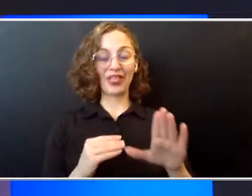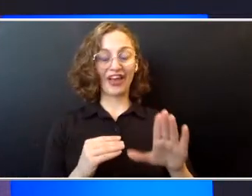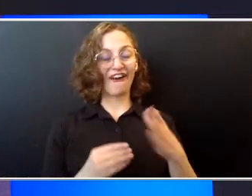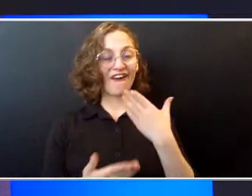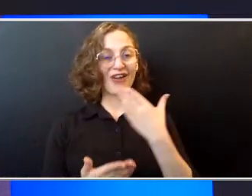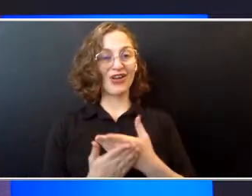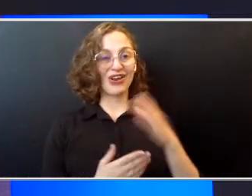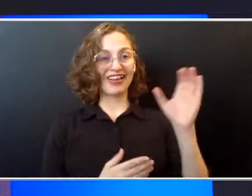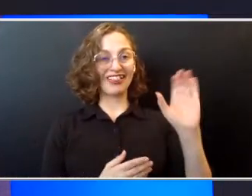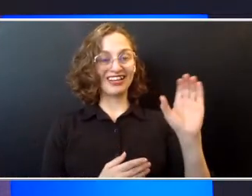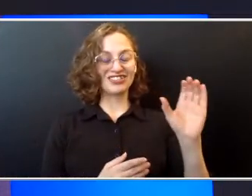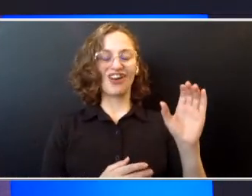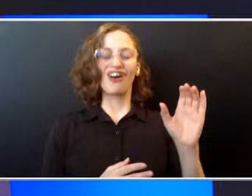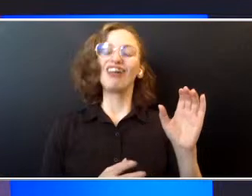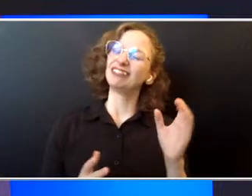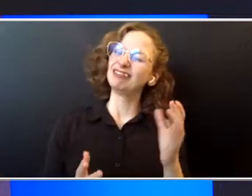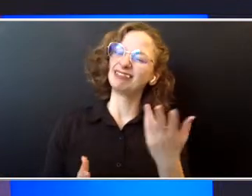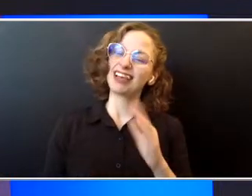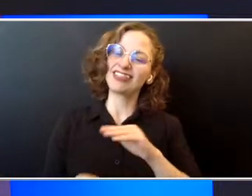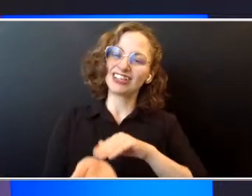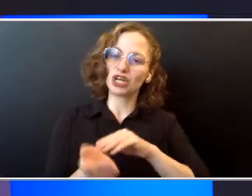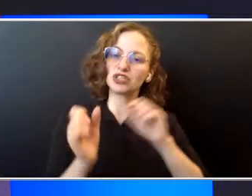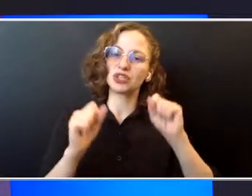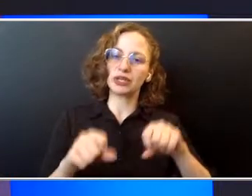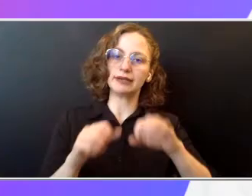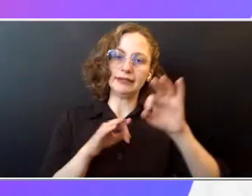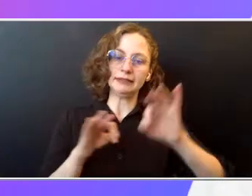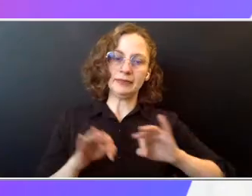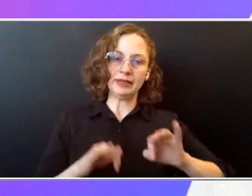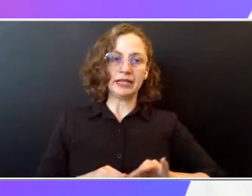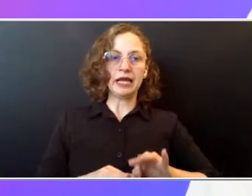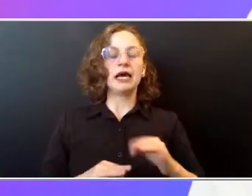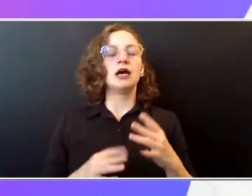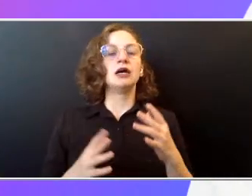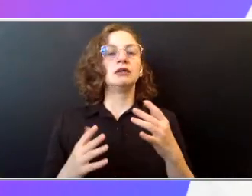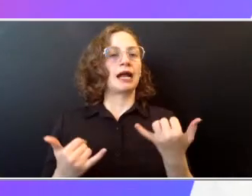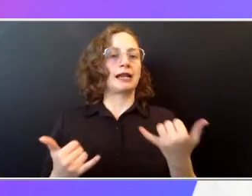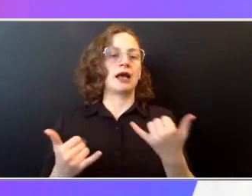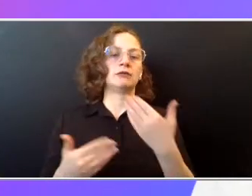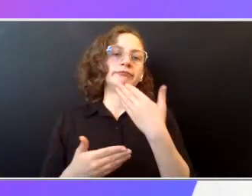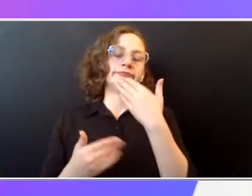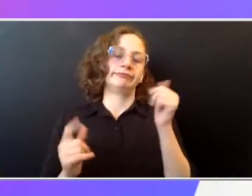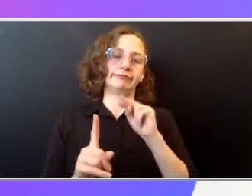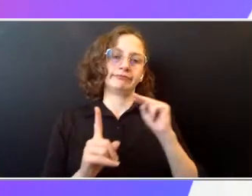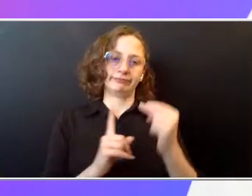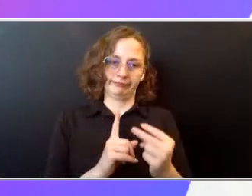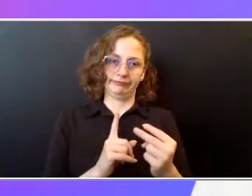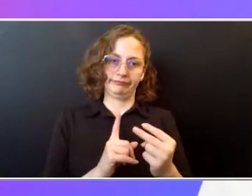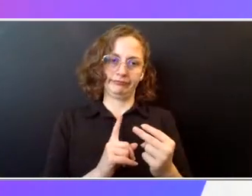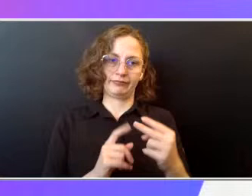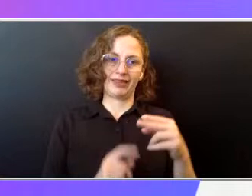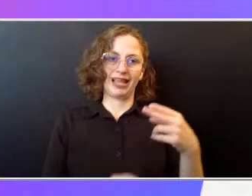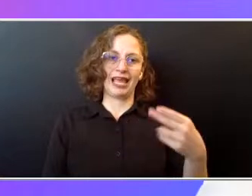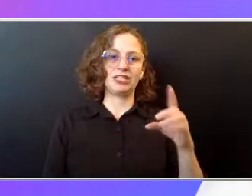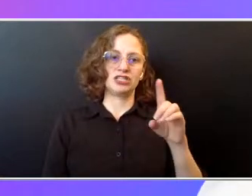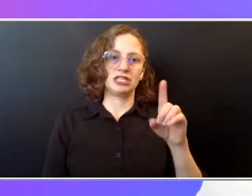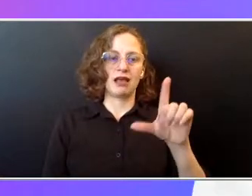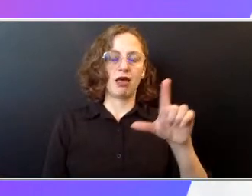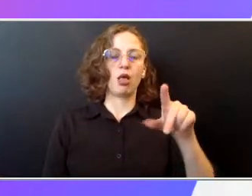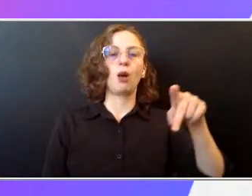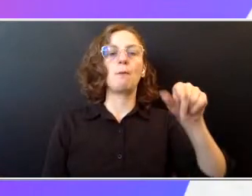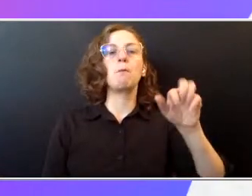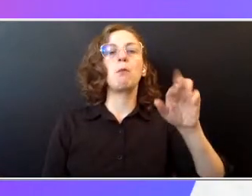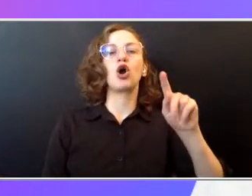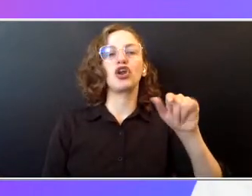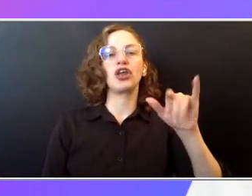wonder. You can break it down to certain things, particularly right now. The best way of looking at something called HDL particle number. And the higher the